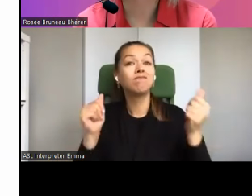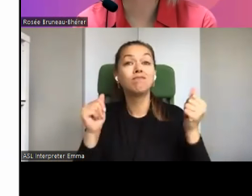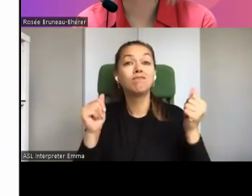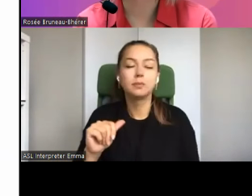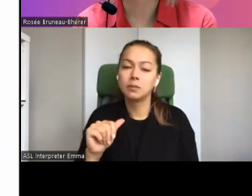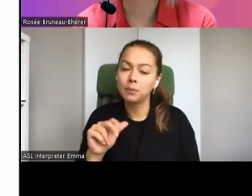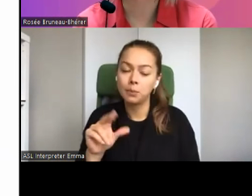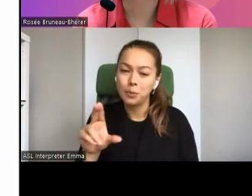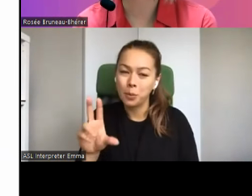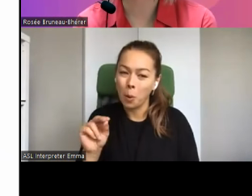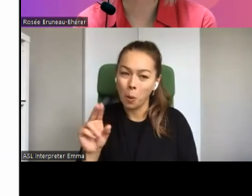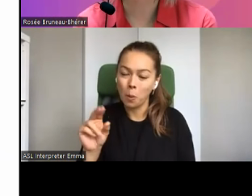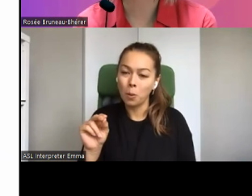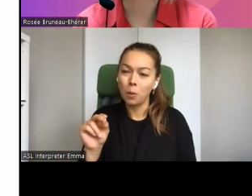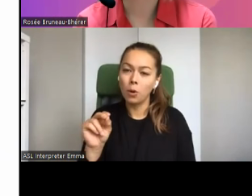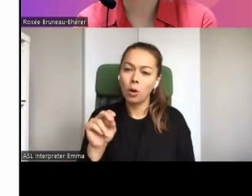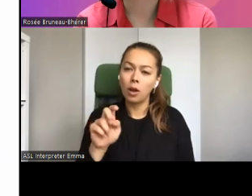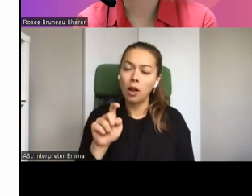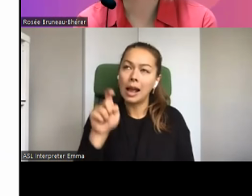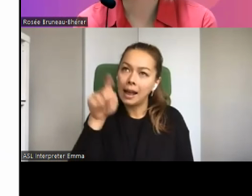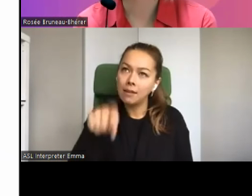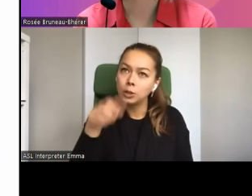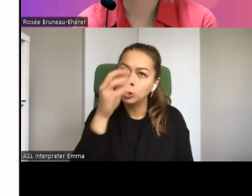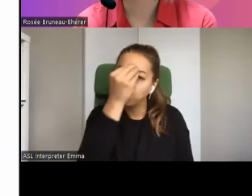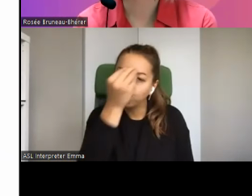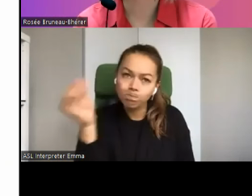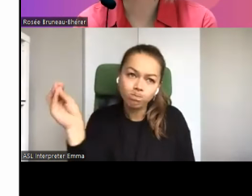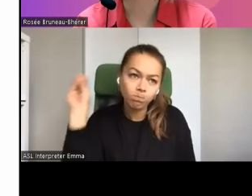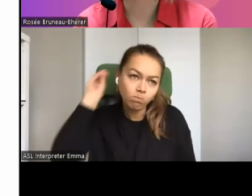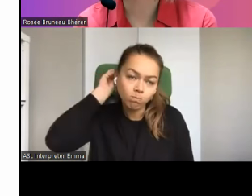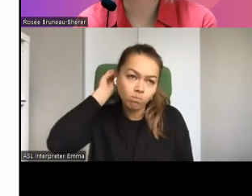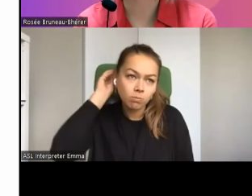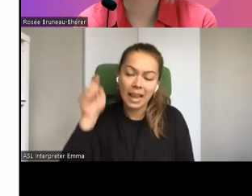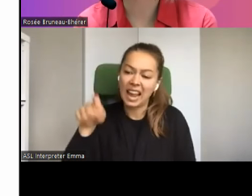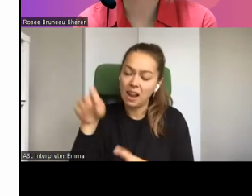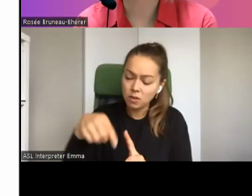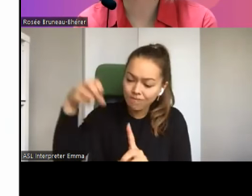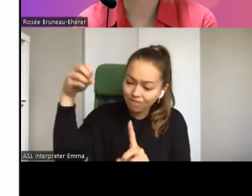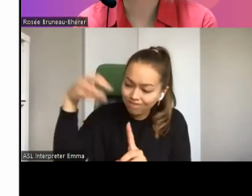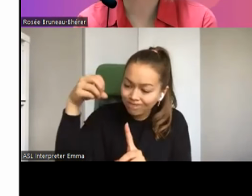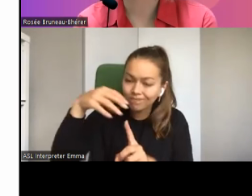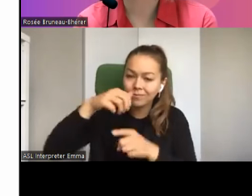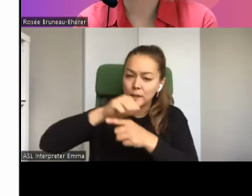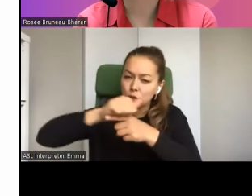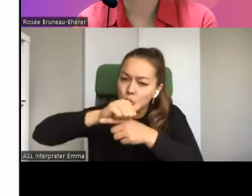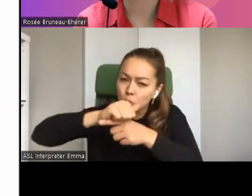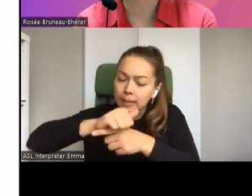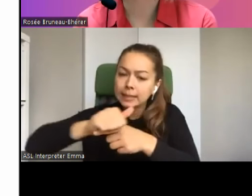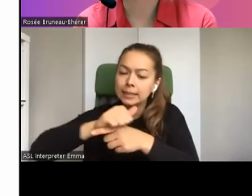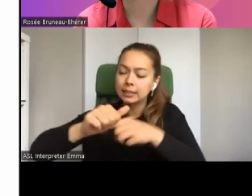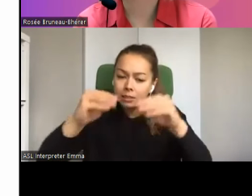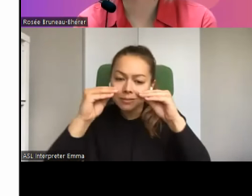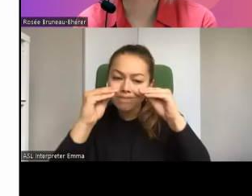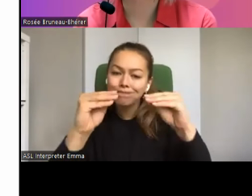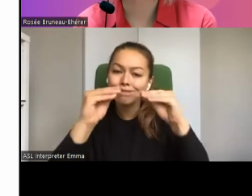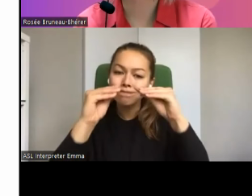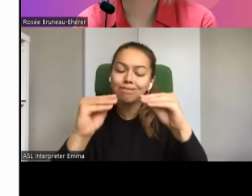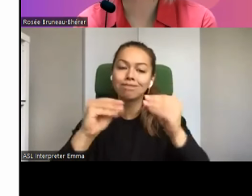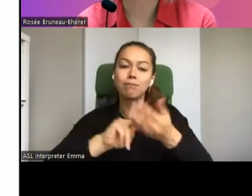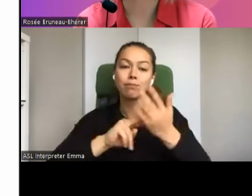really giving a lot of training so people can develop expertise in the communities of